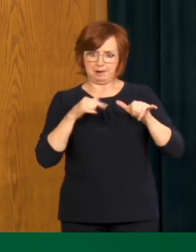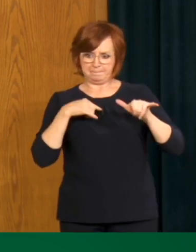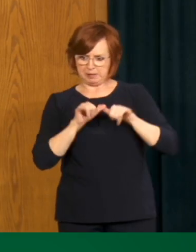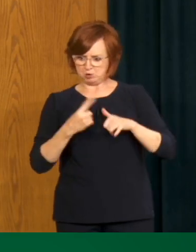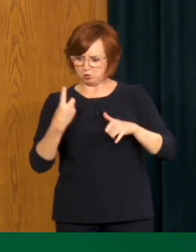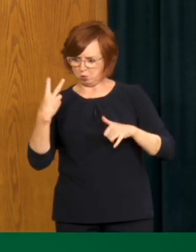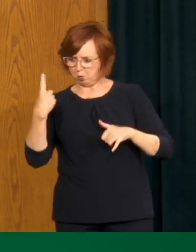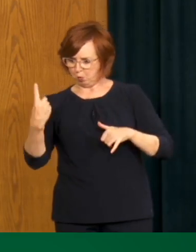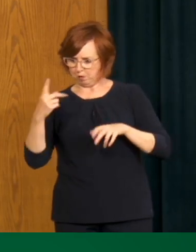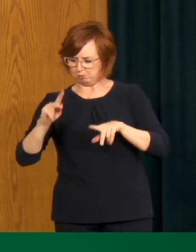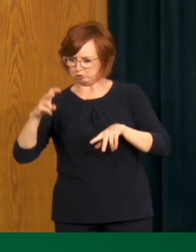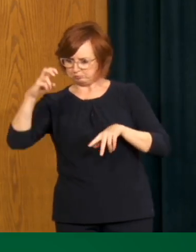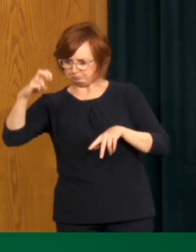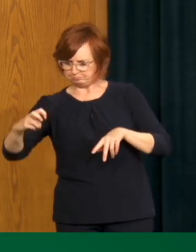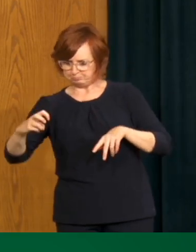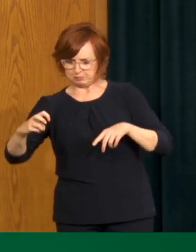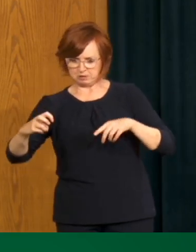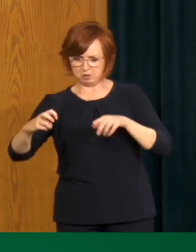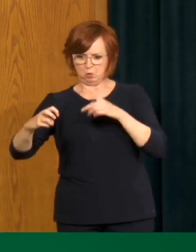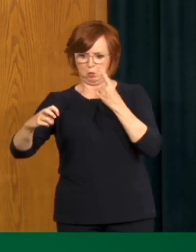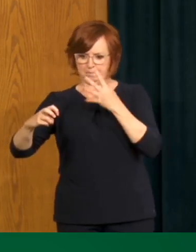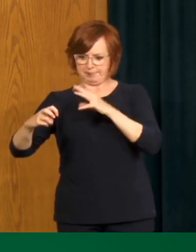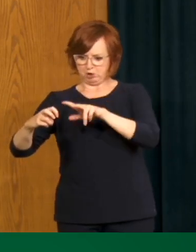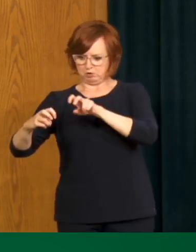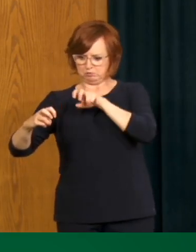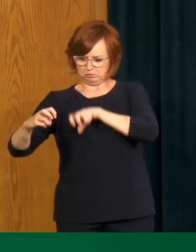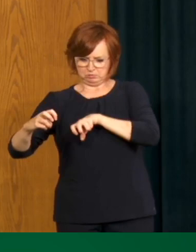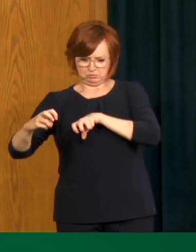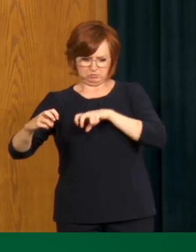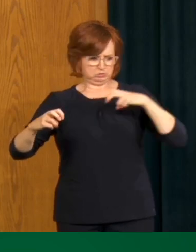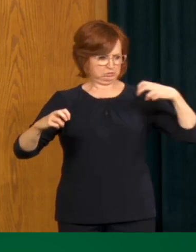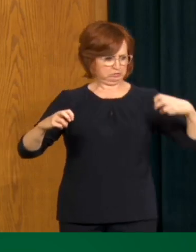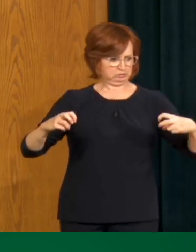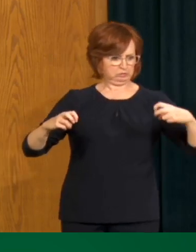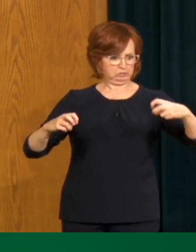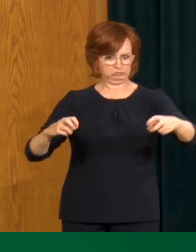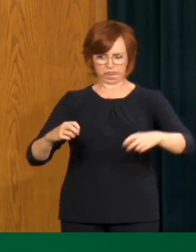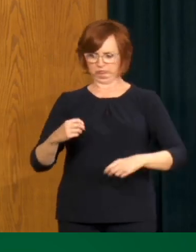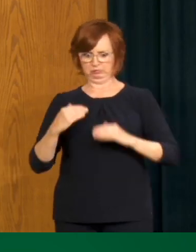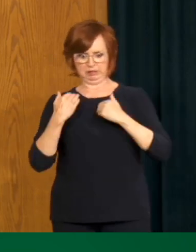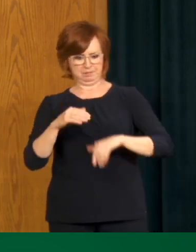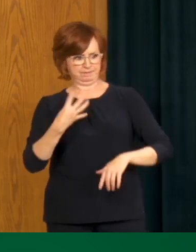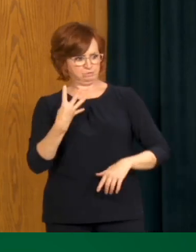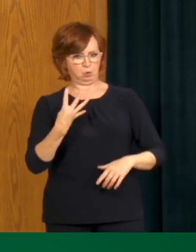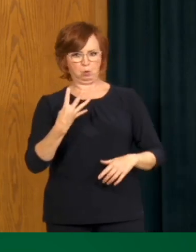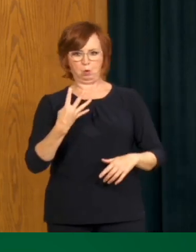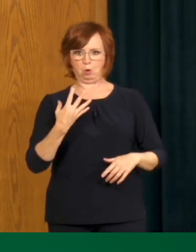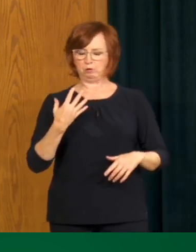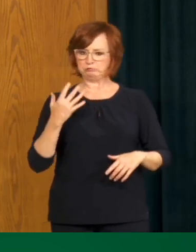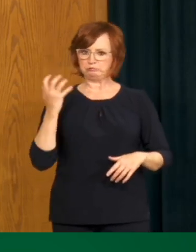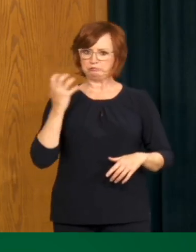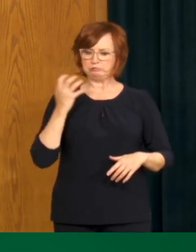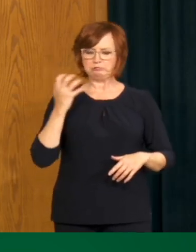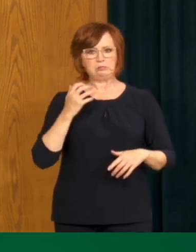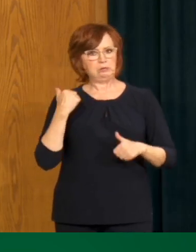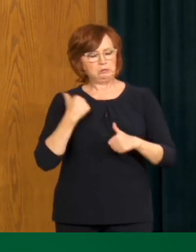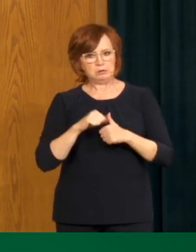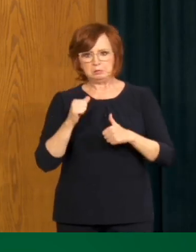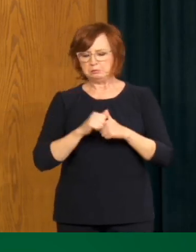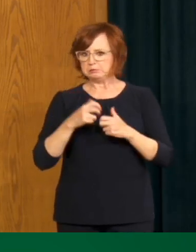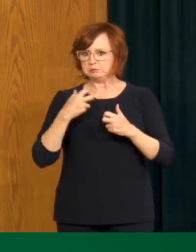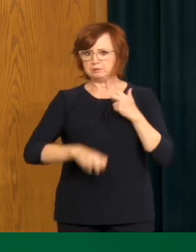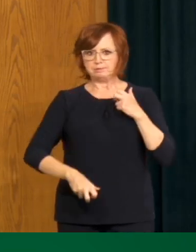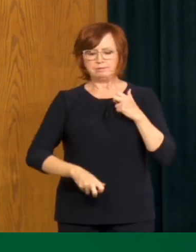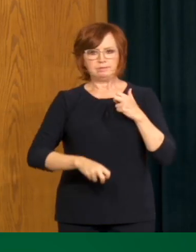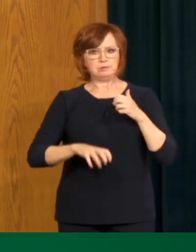even outdoors, if you space things out, each individual 2-meter physically distant needs 4 square meters. So you have to have quite a large space to have a